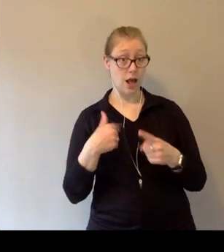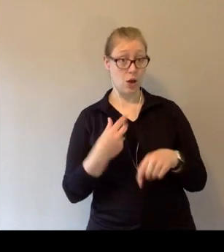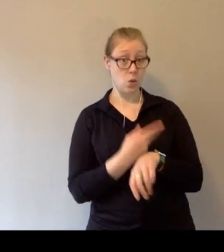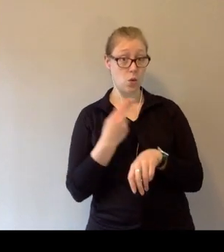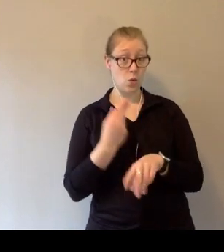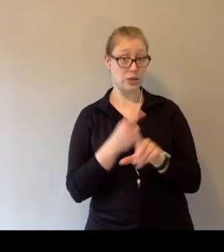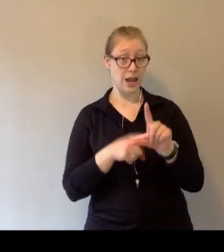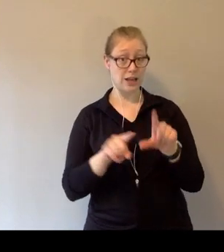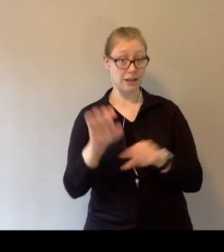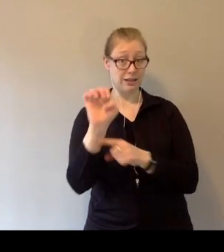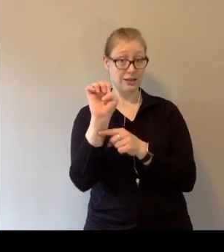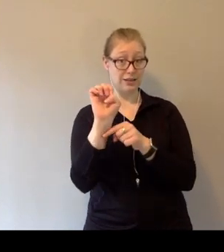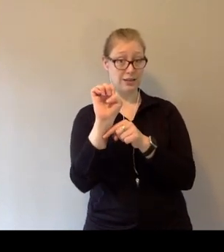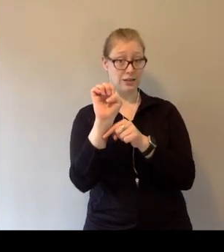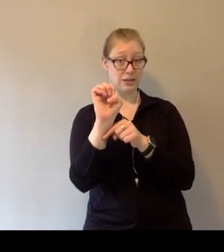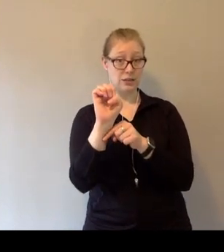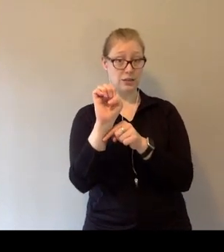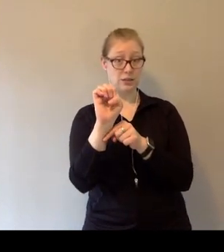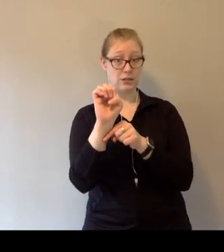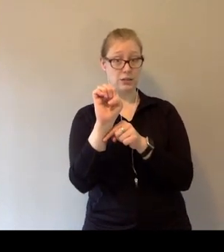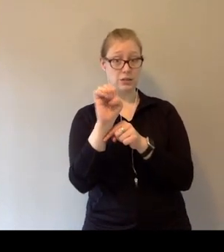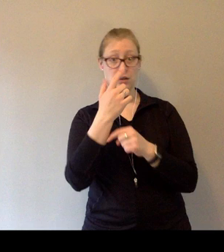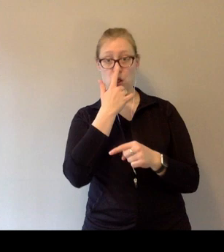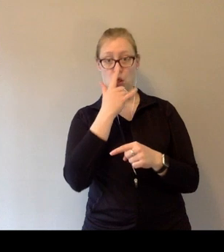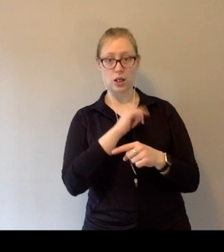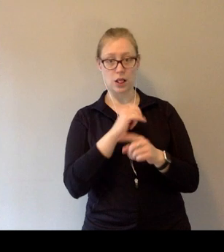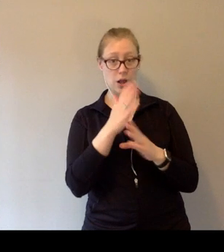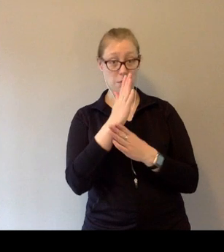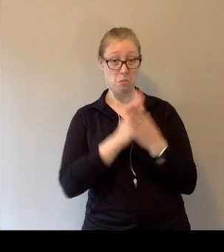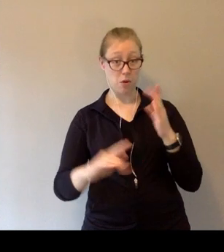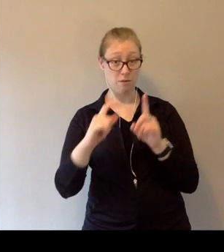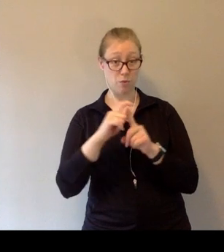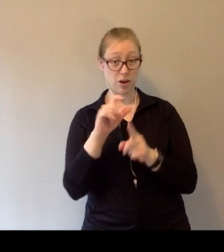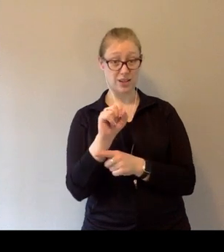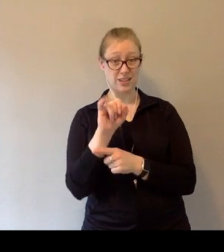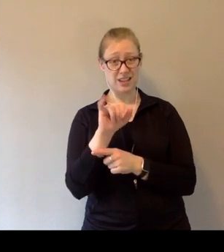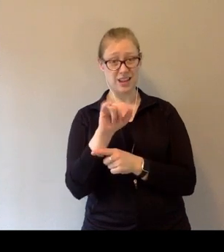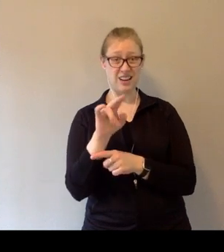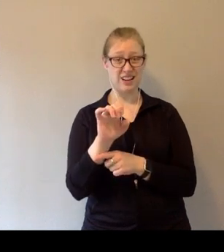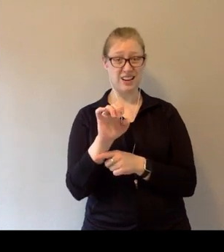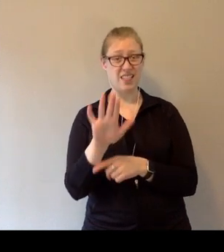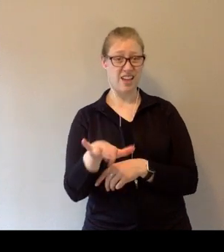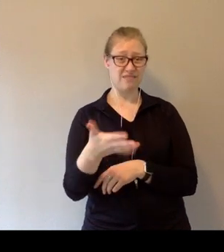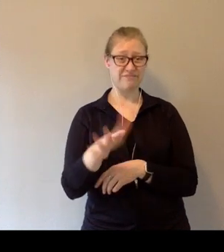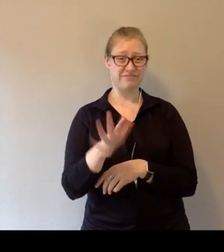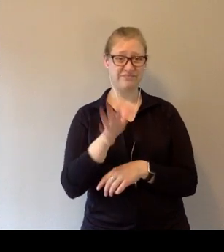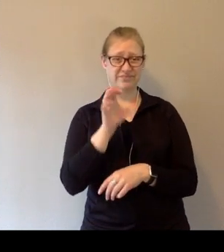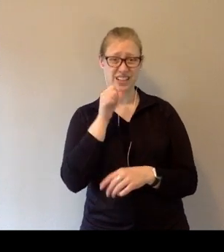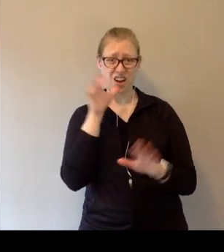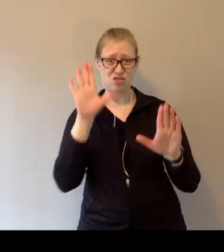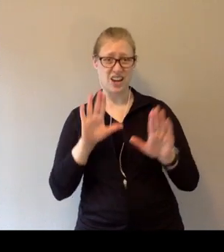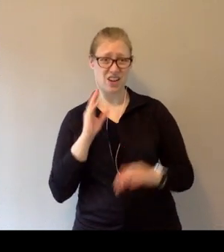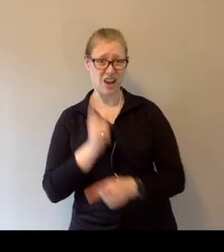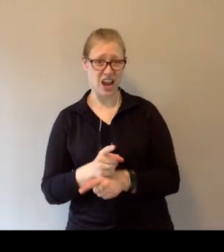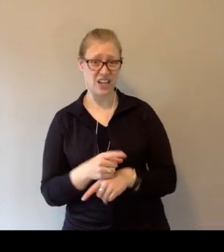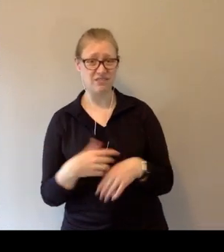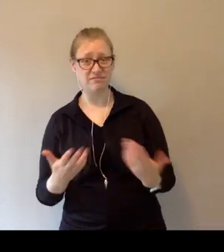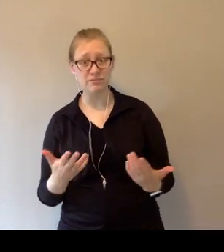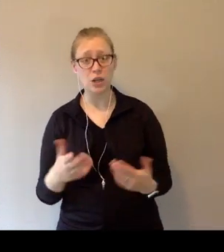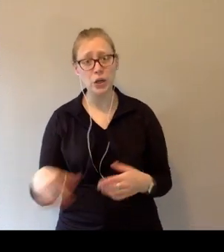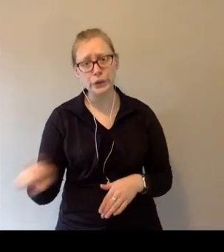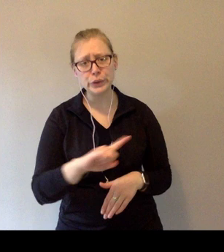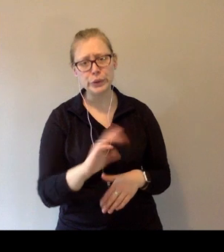example, it looked like it was part of the word sine, which is not so good, right? Of course, you would know